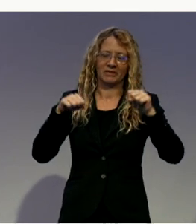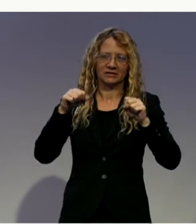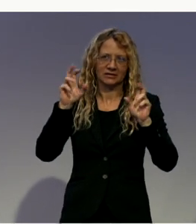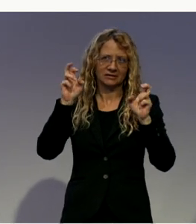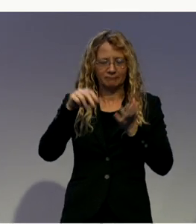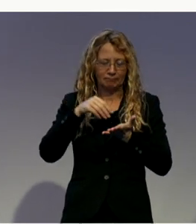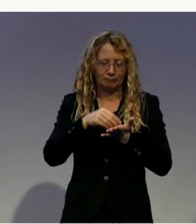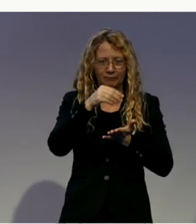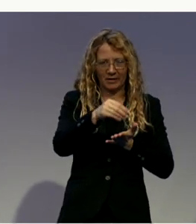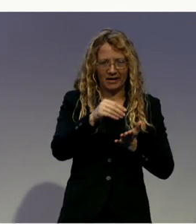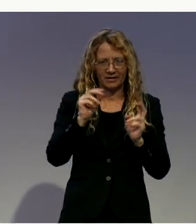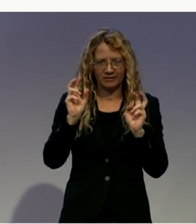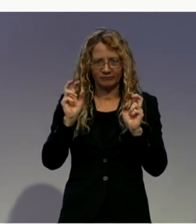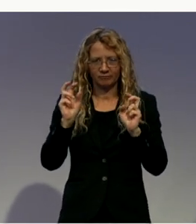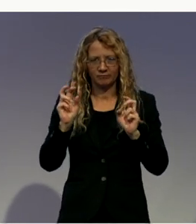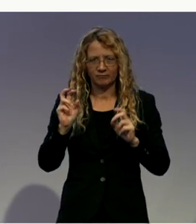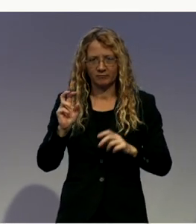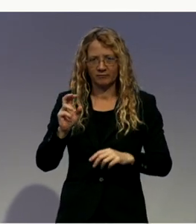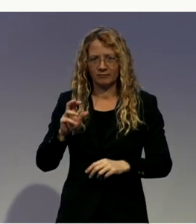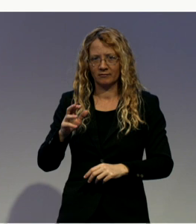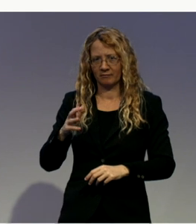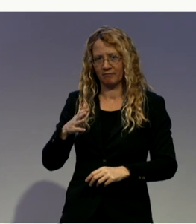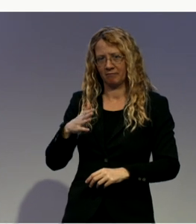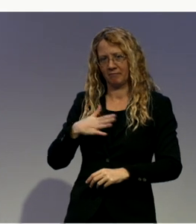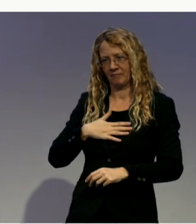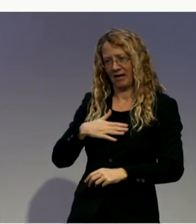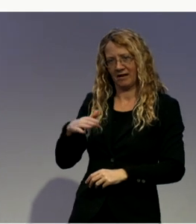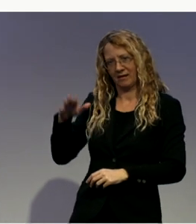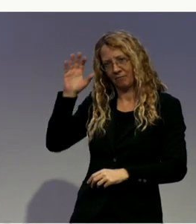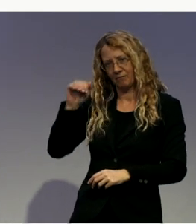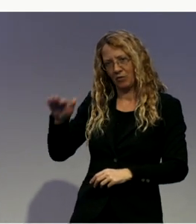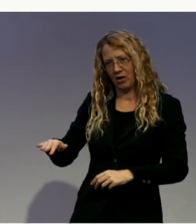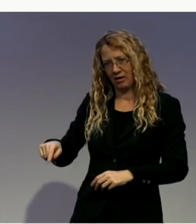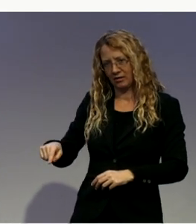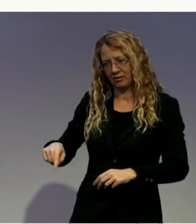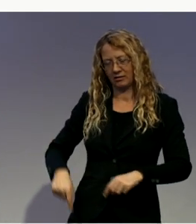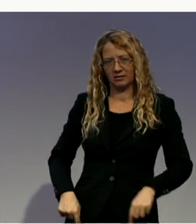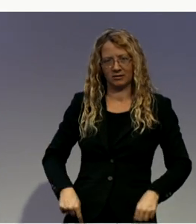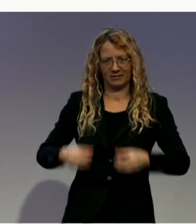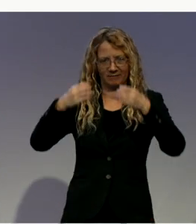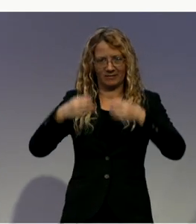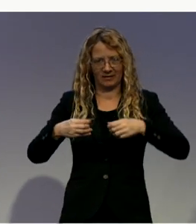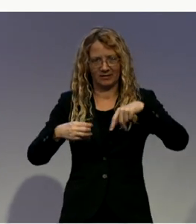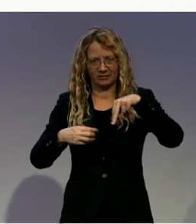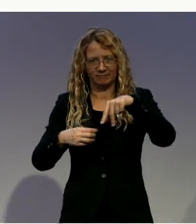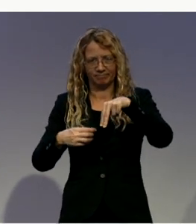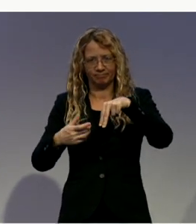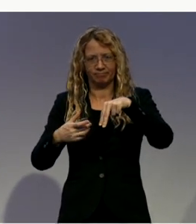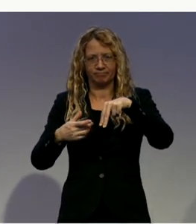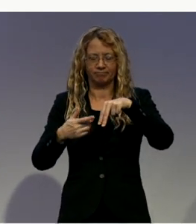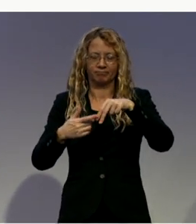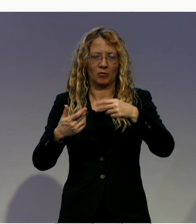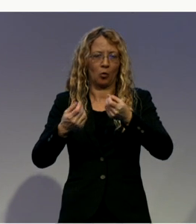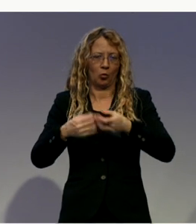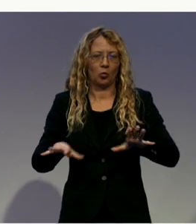this prize, we are doing a lot. I mean, I don't want to go more into something emotional, but